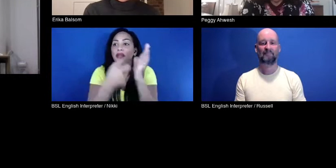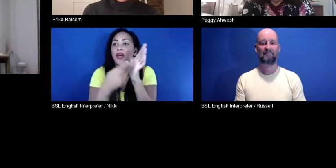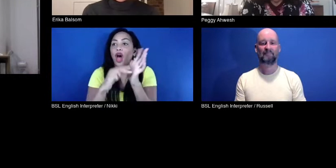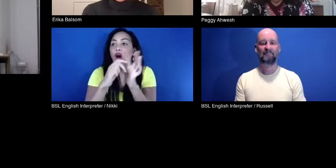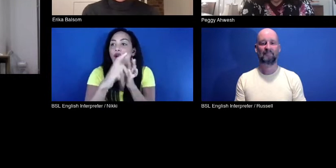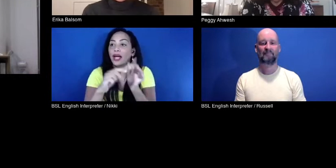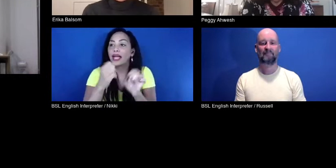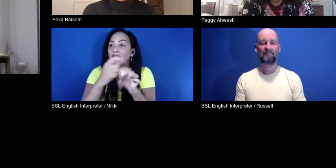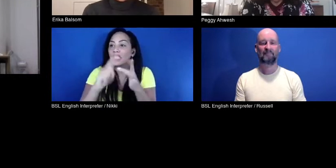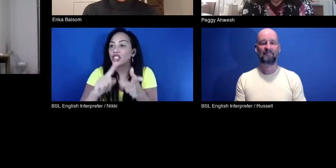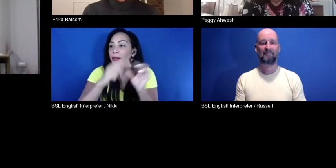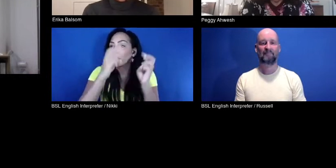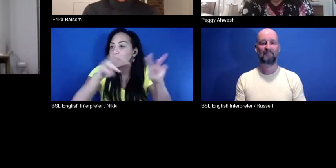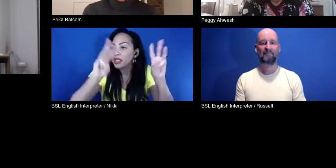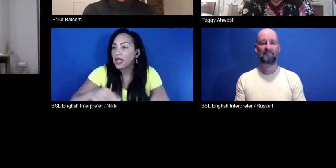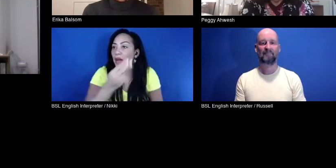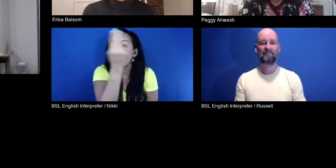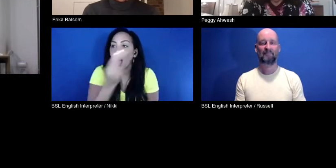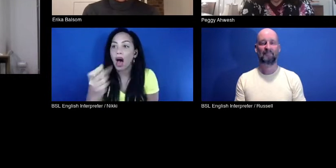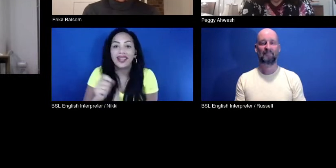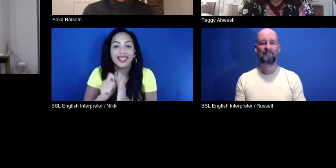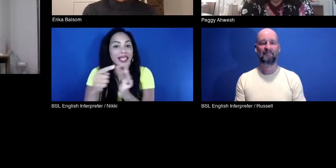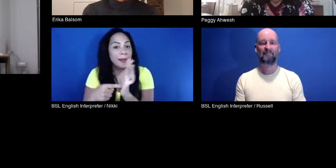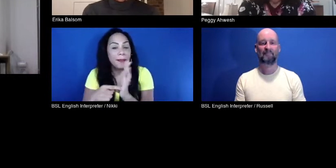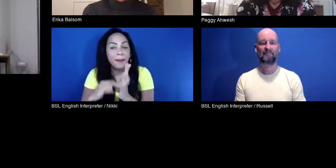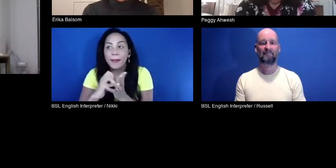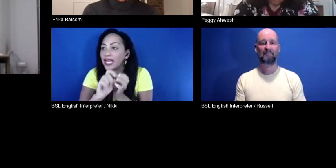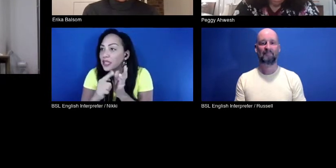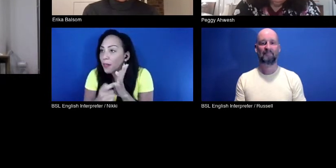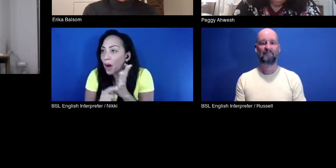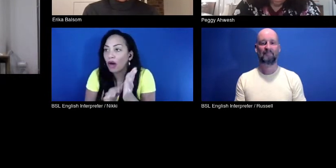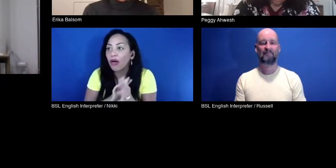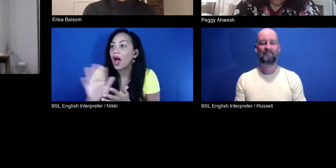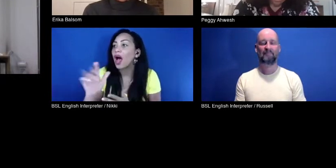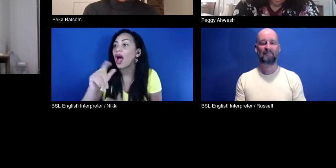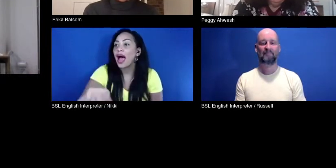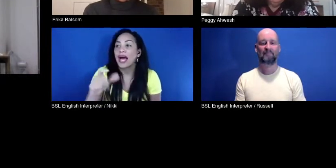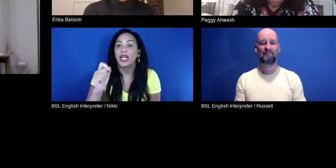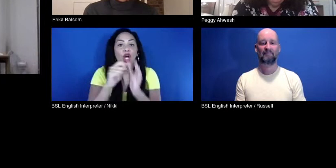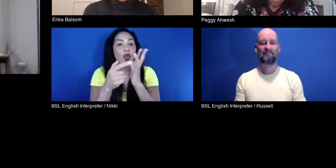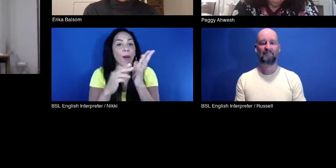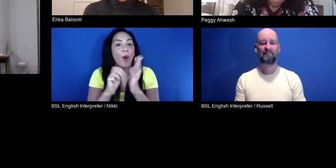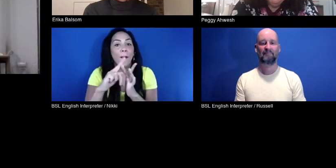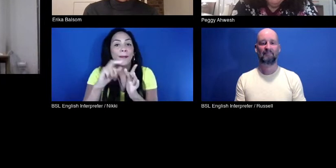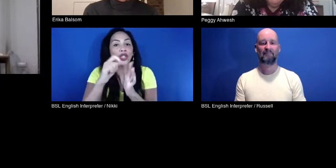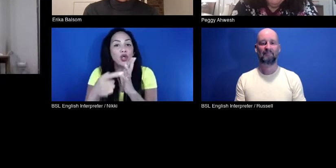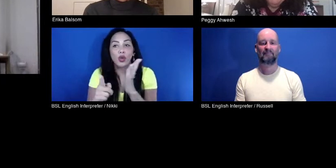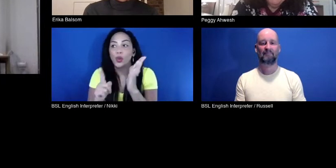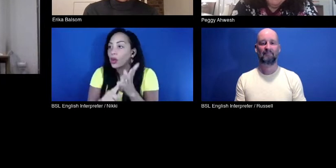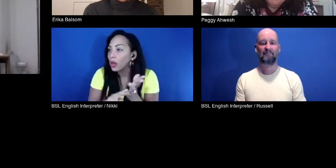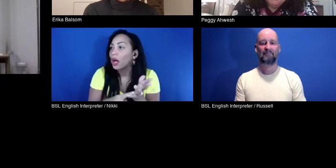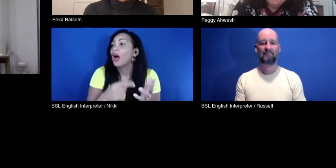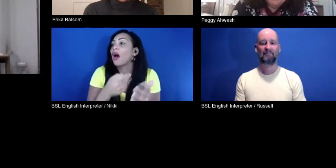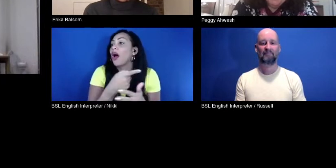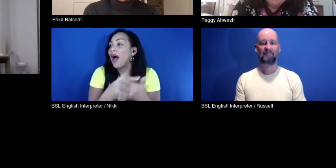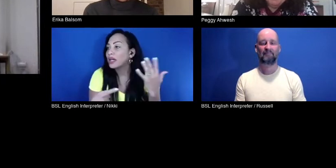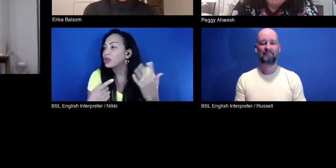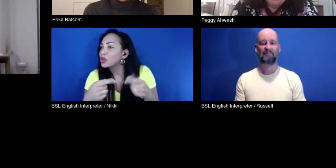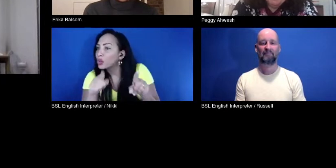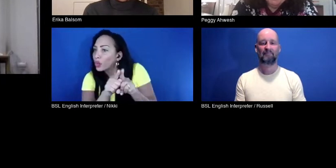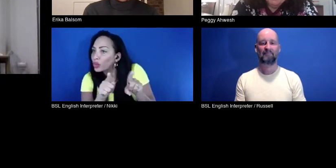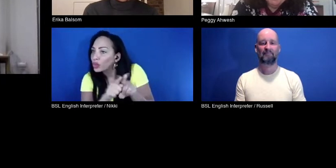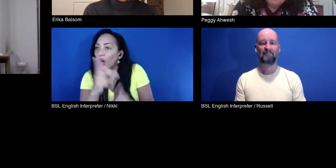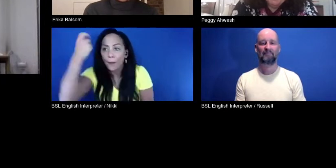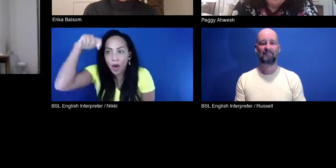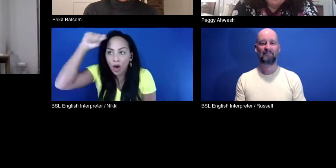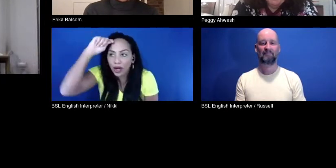in Berlin, in London, Toronto, Cairo, and Rotterdam, amongst many, many others. She is currently the subject of a